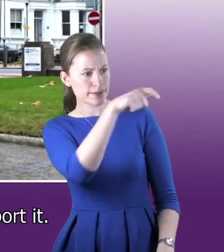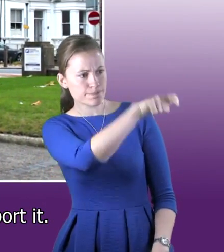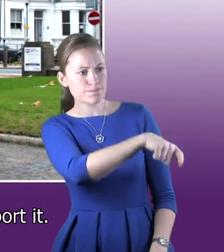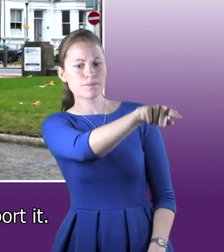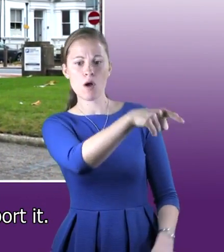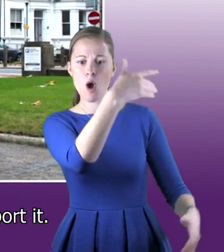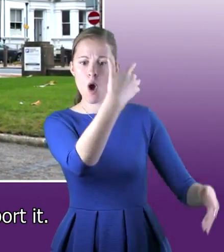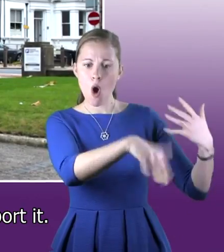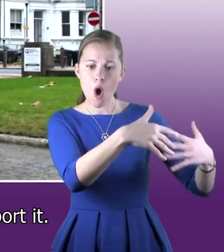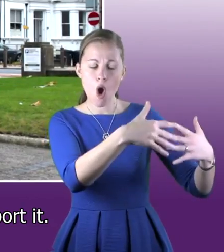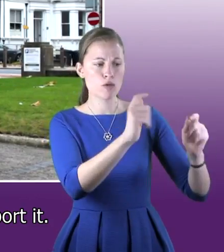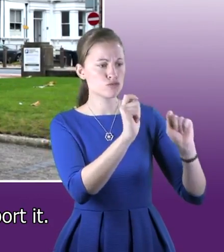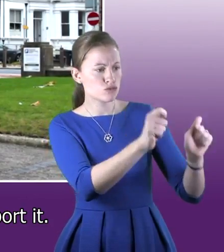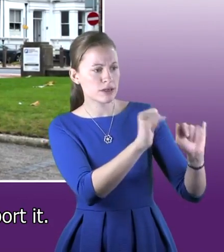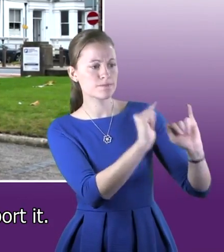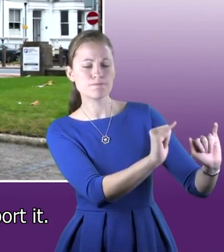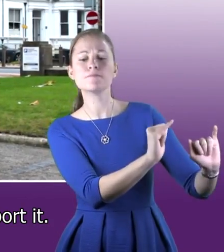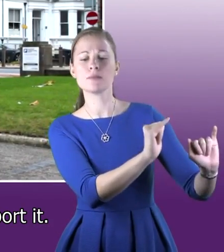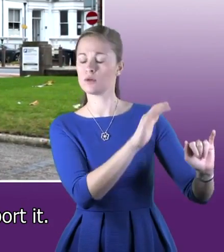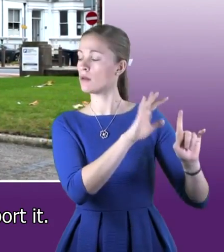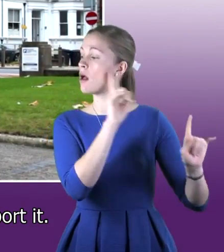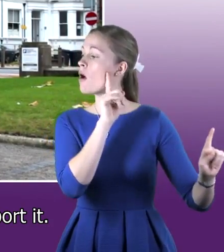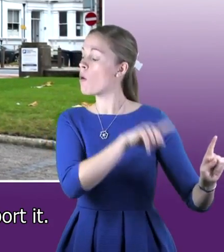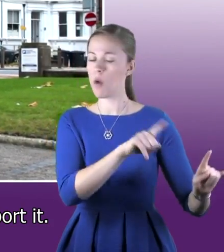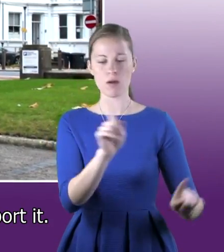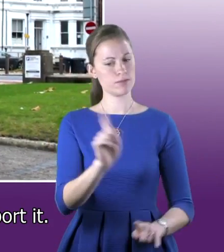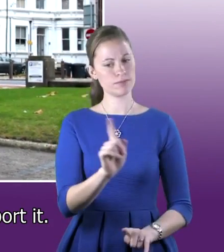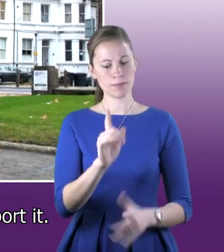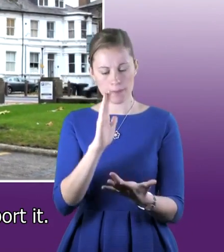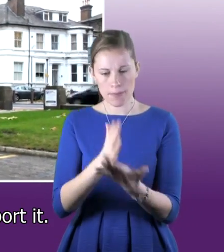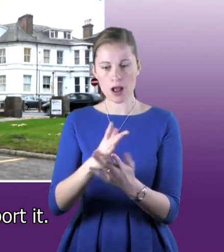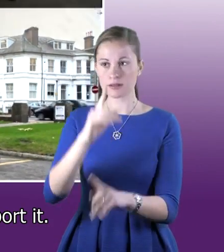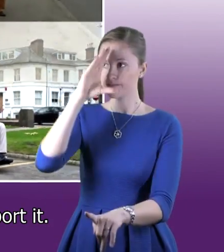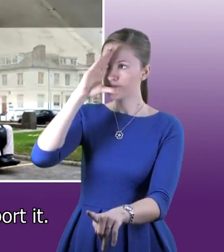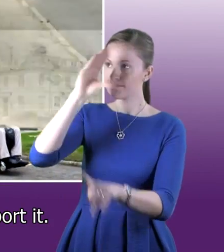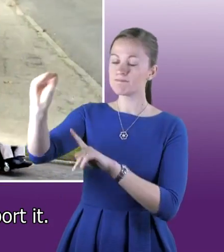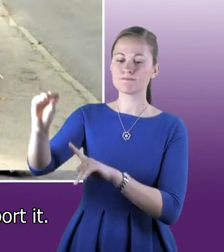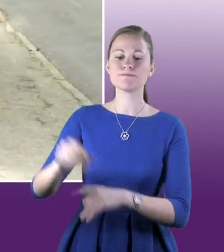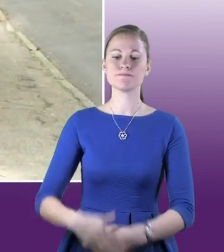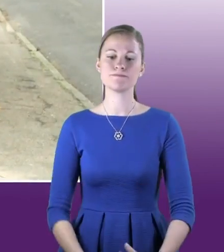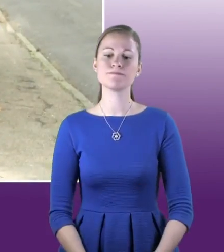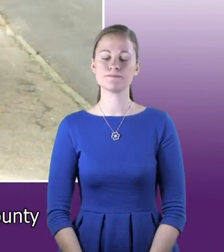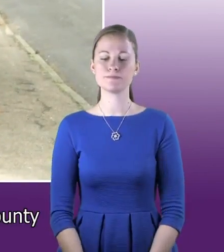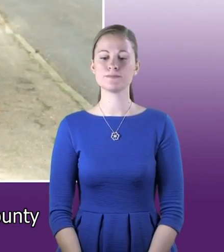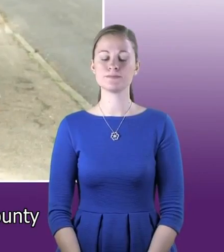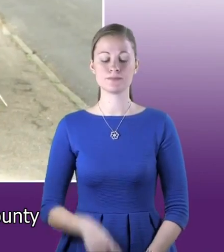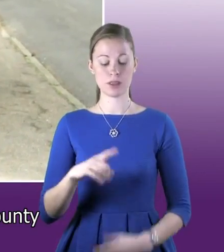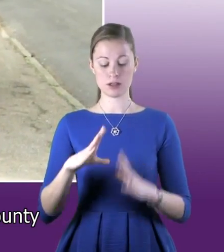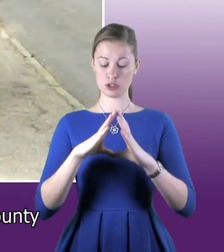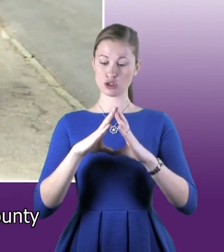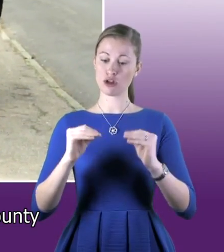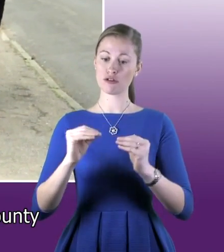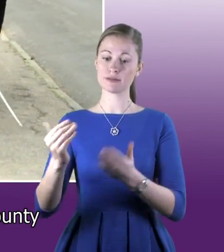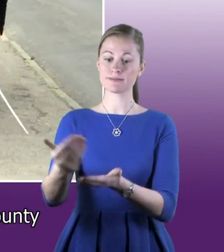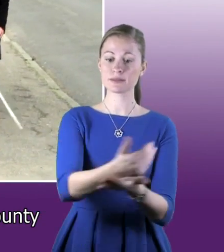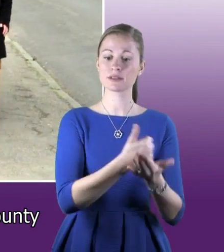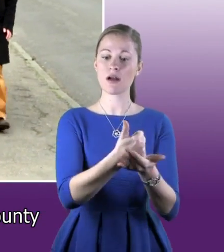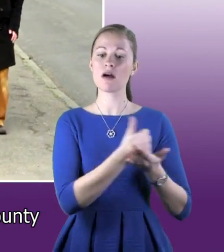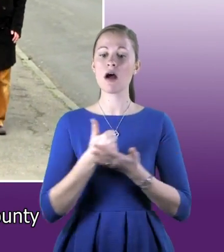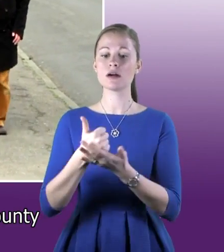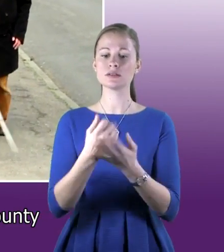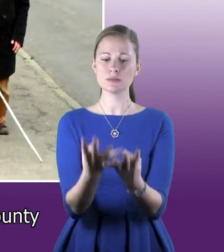or mistreated in some way, don't ignore it. Report it. The Surrey Safeguarding Adults